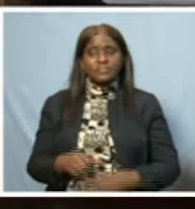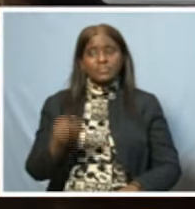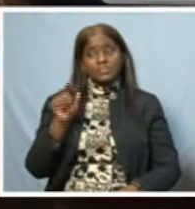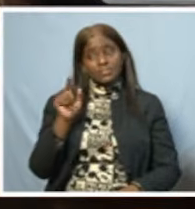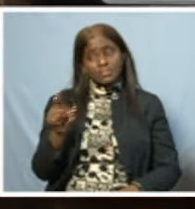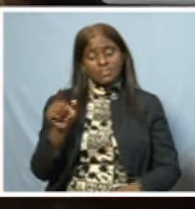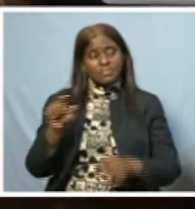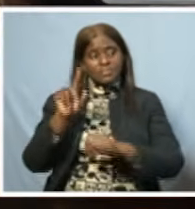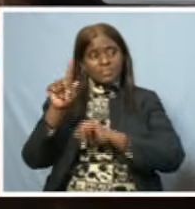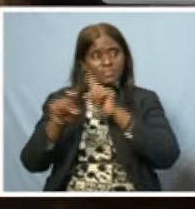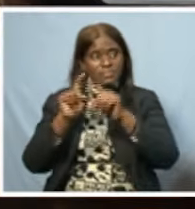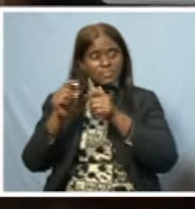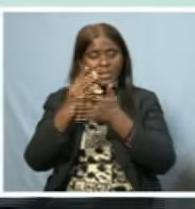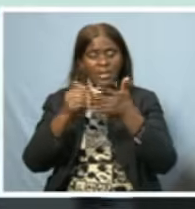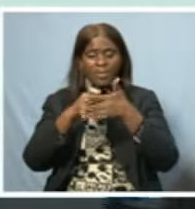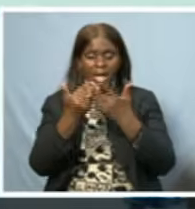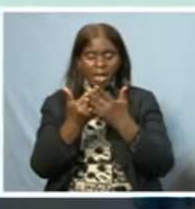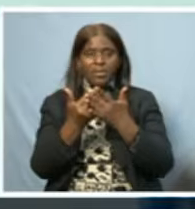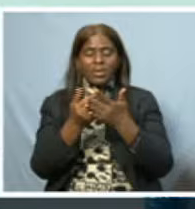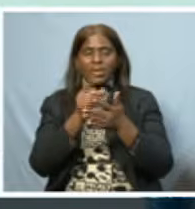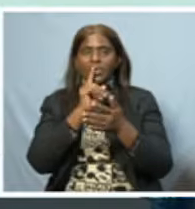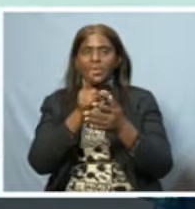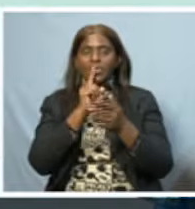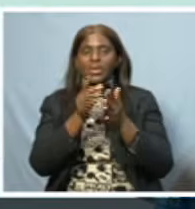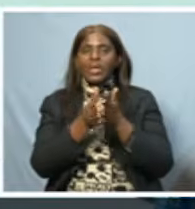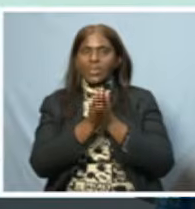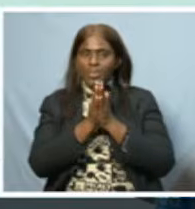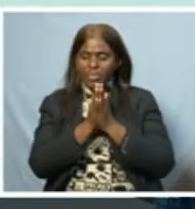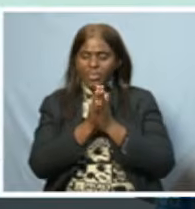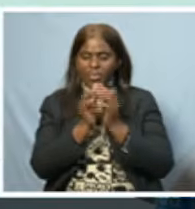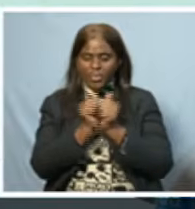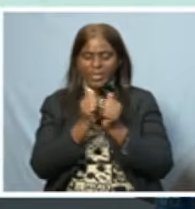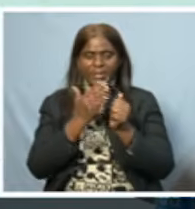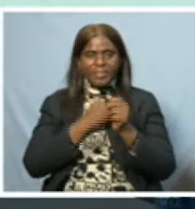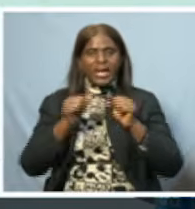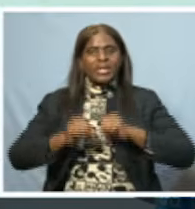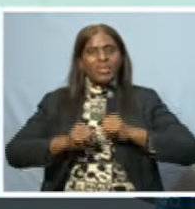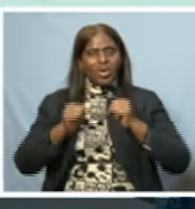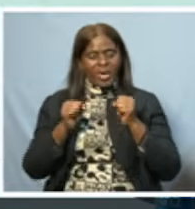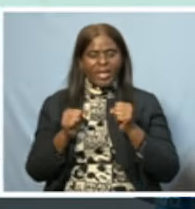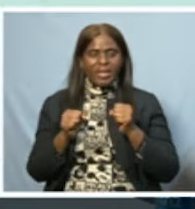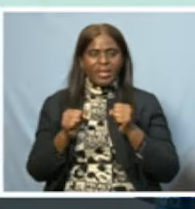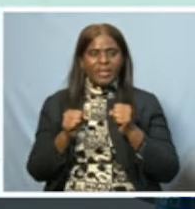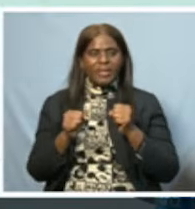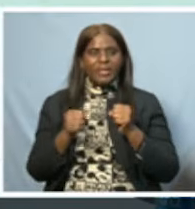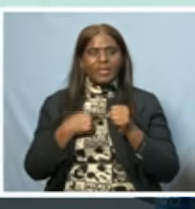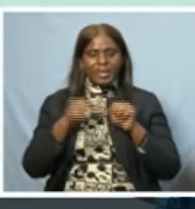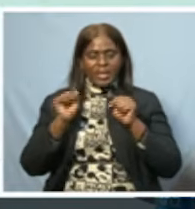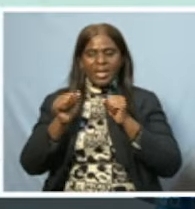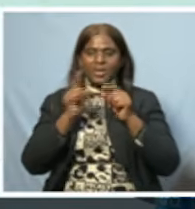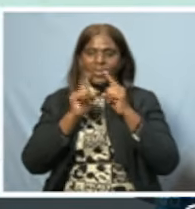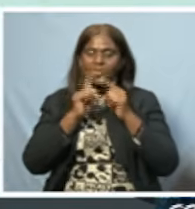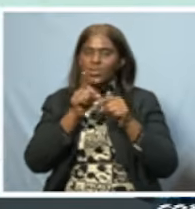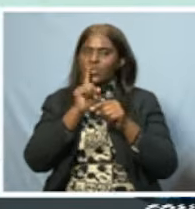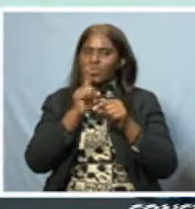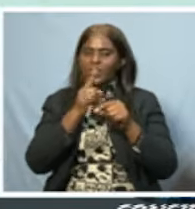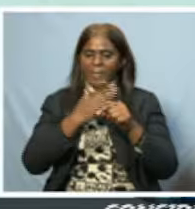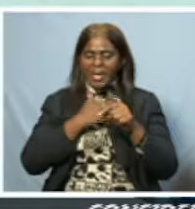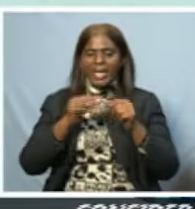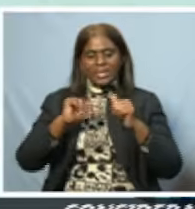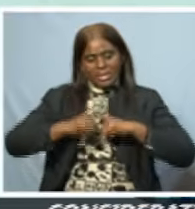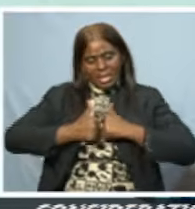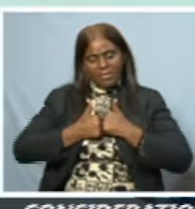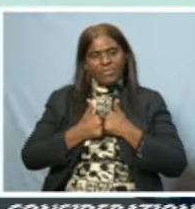The questions somehow are pinning because I'm dealing with my employer, but I can speak confidently of my